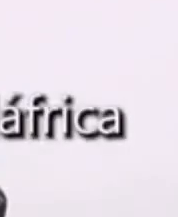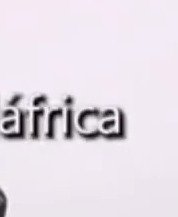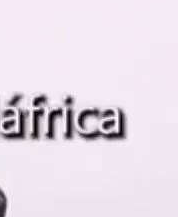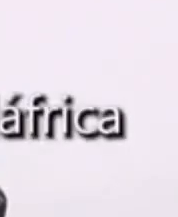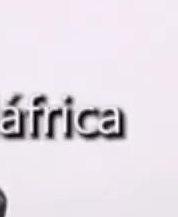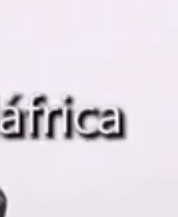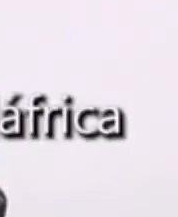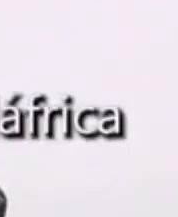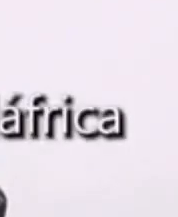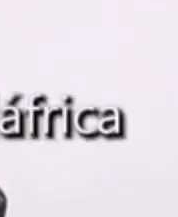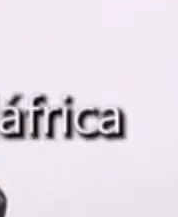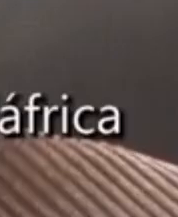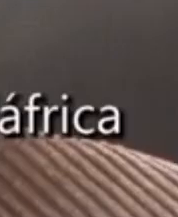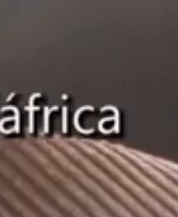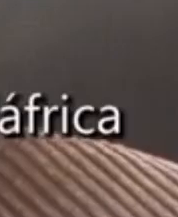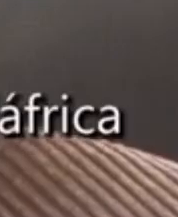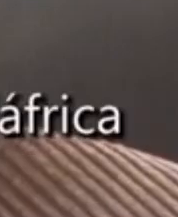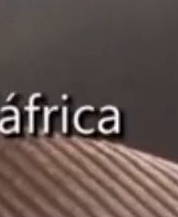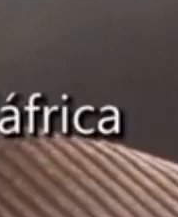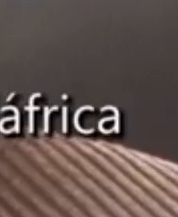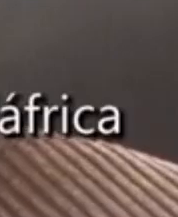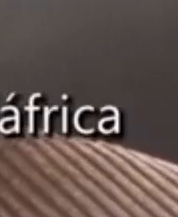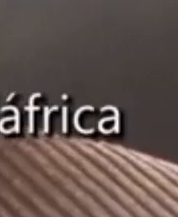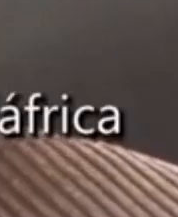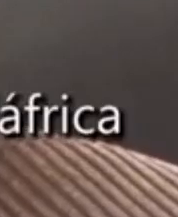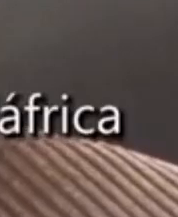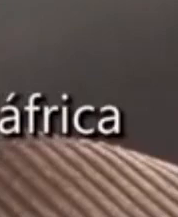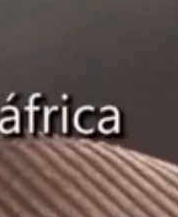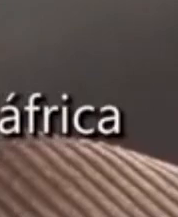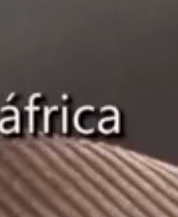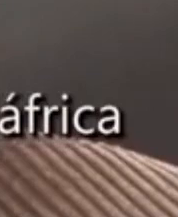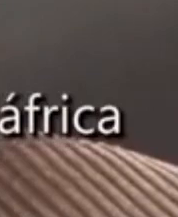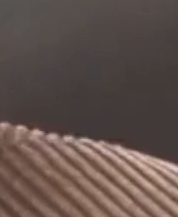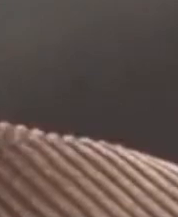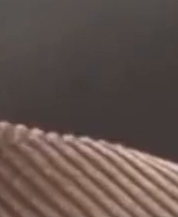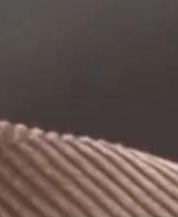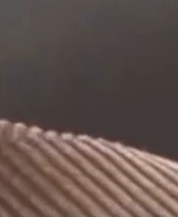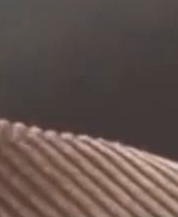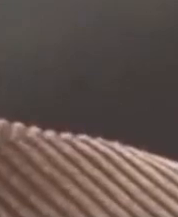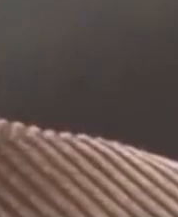So therefore, when the apartheid regime of South Africa